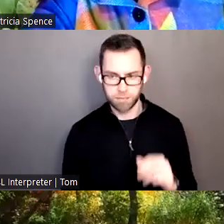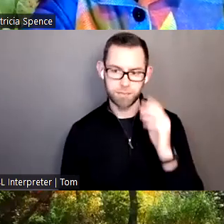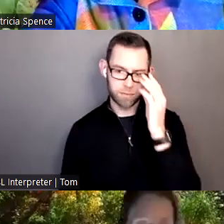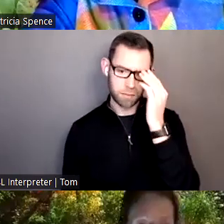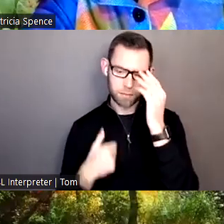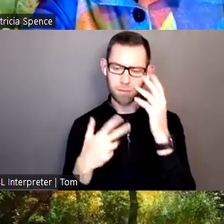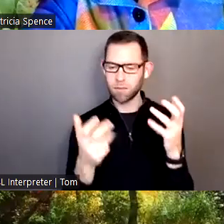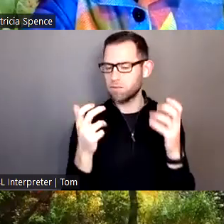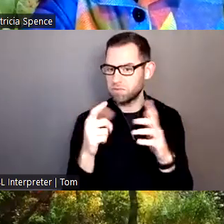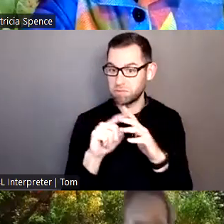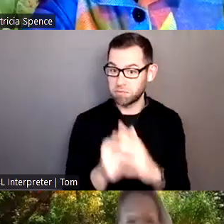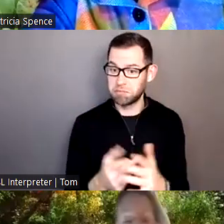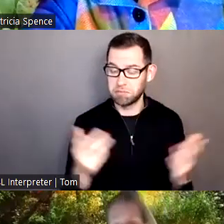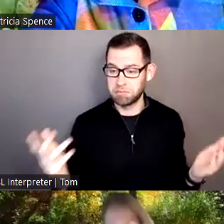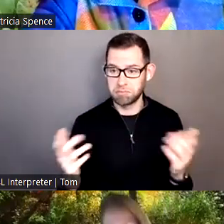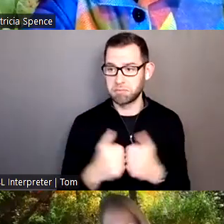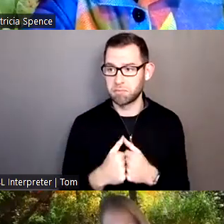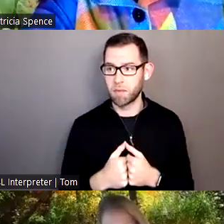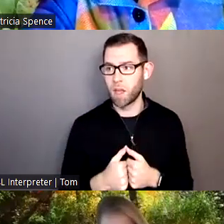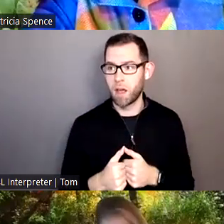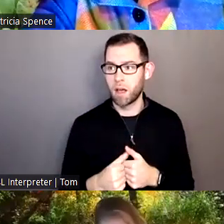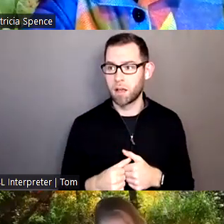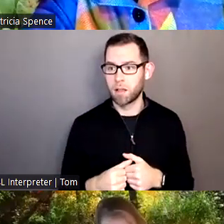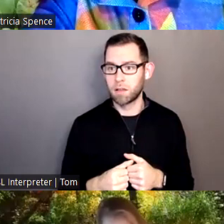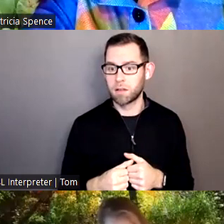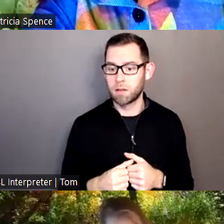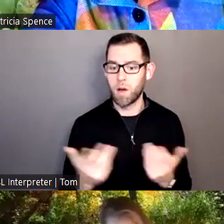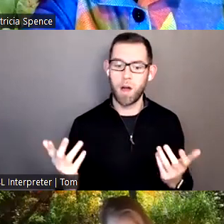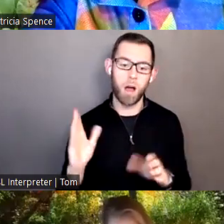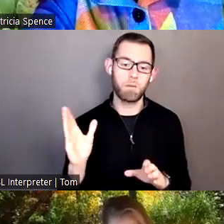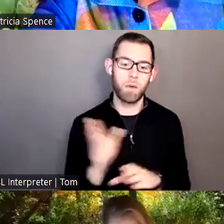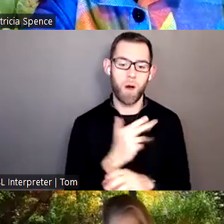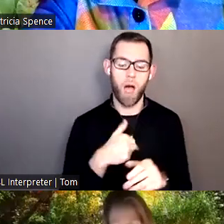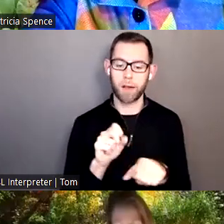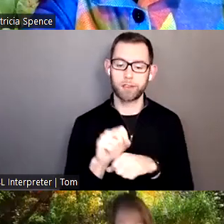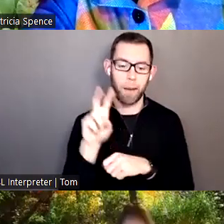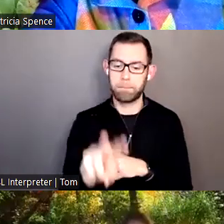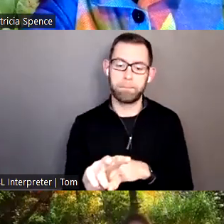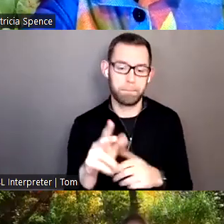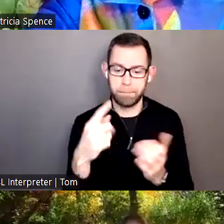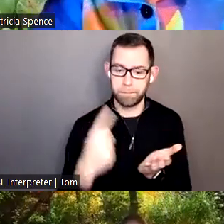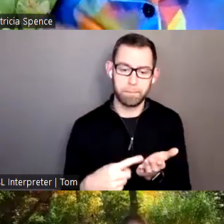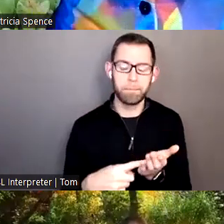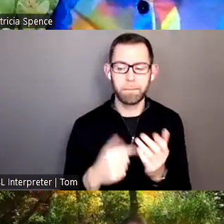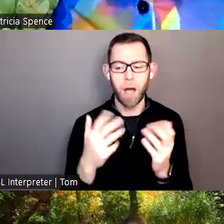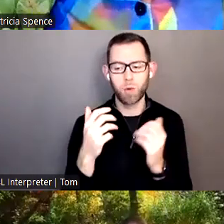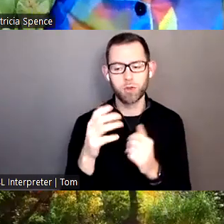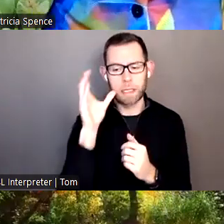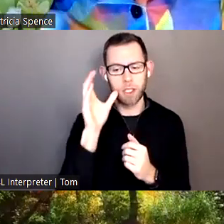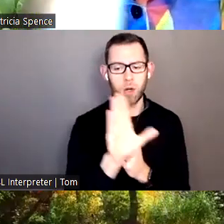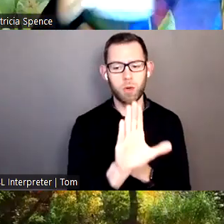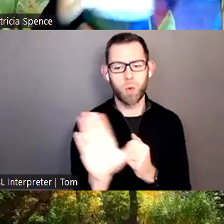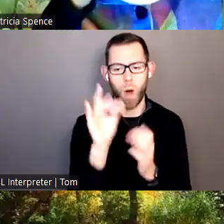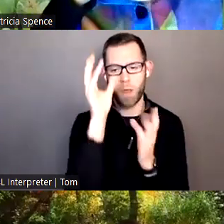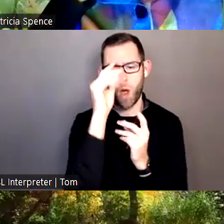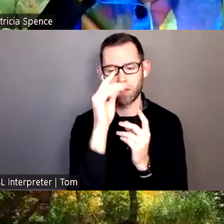with, Moi, je voulais commencer. Bon, on va commencer avec. well, before I launch in, I do want to give folks a chance to say what they felt were the Moi, most je voulais nous